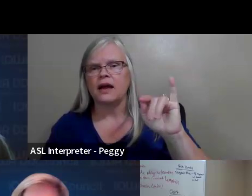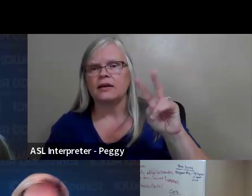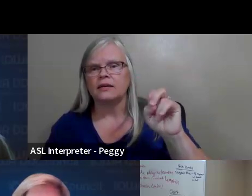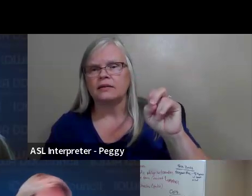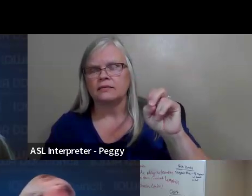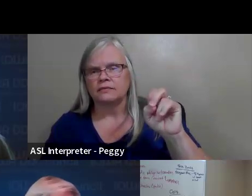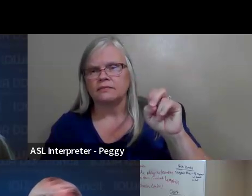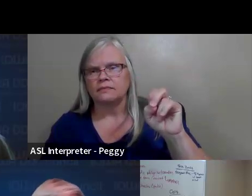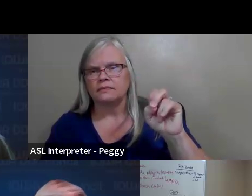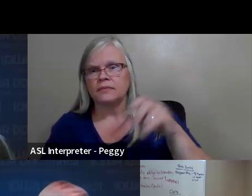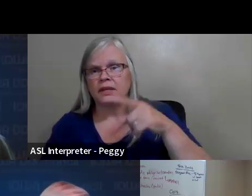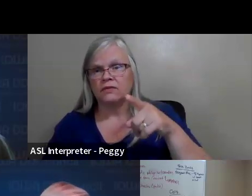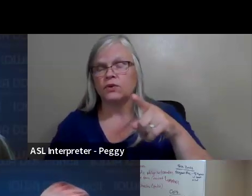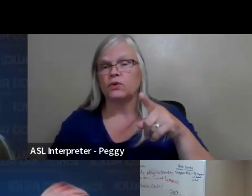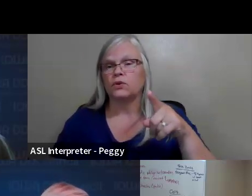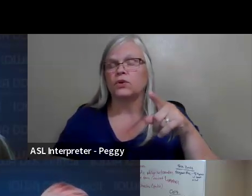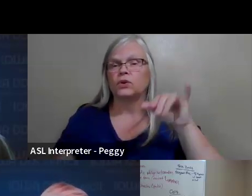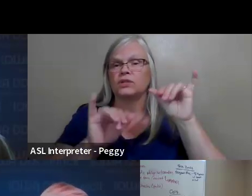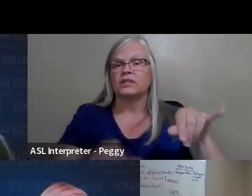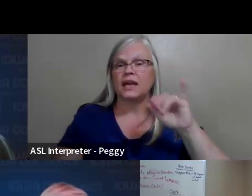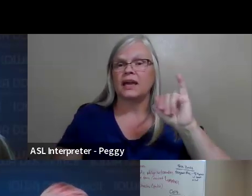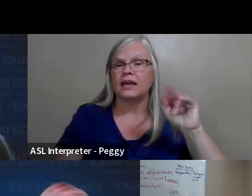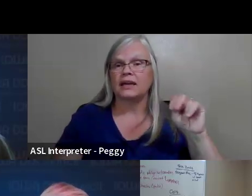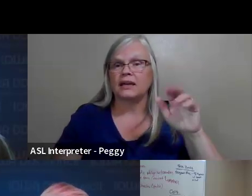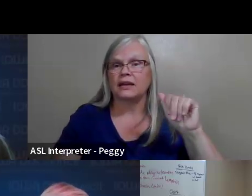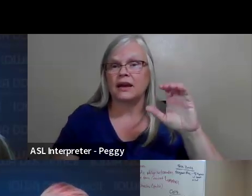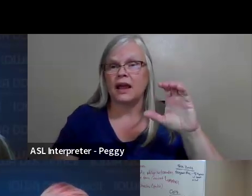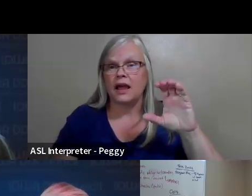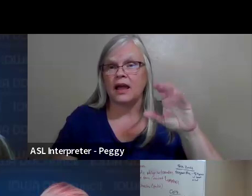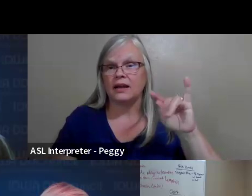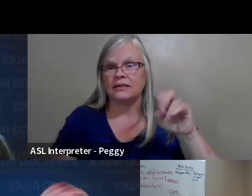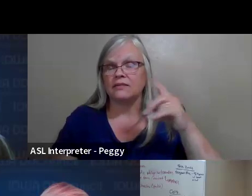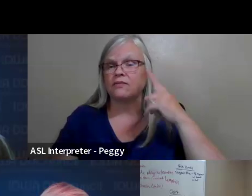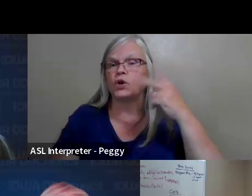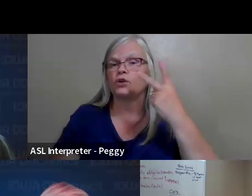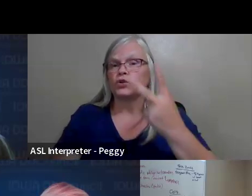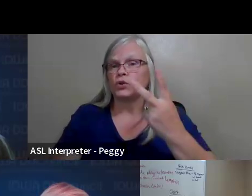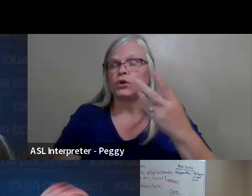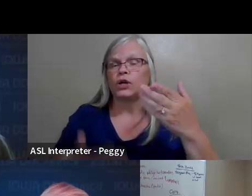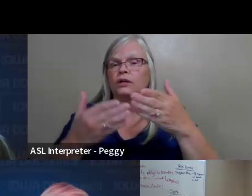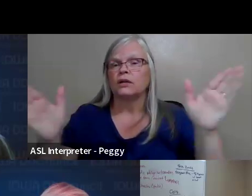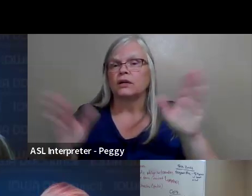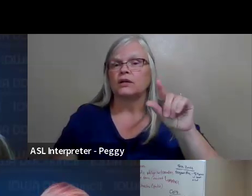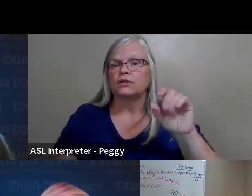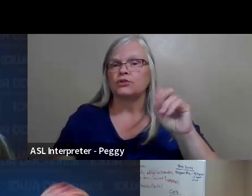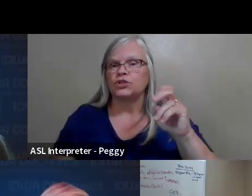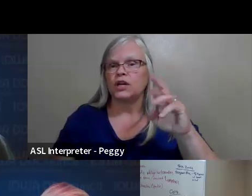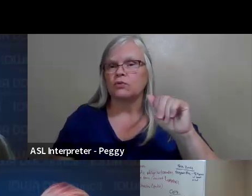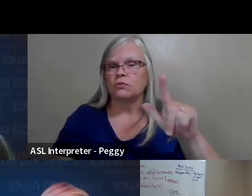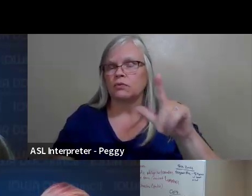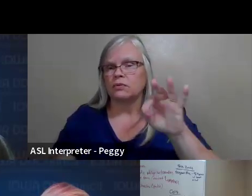If you stay inactive for 2 general elections, then you could go to